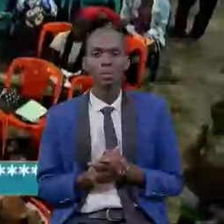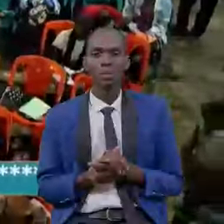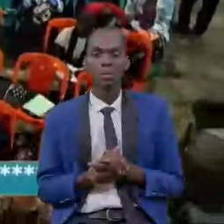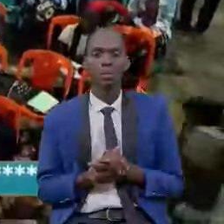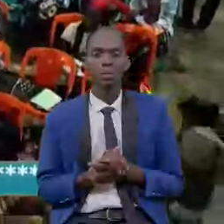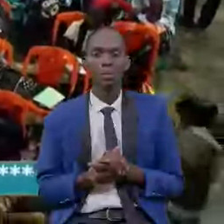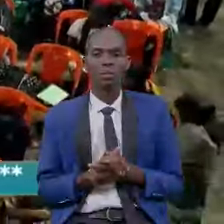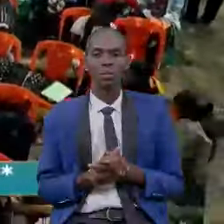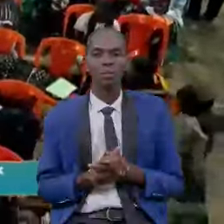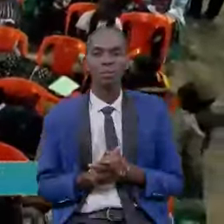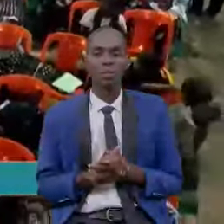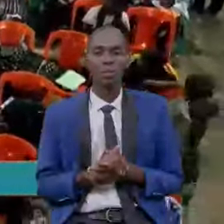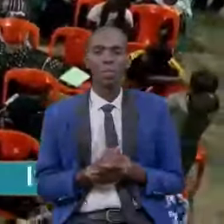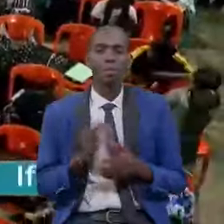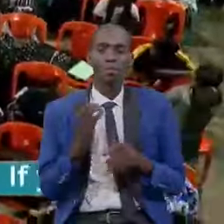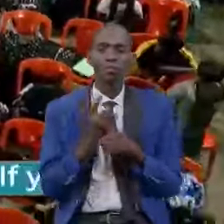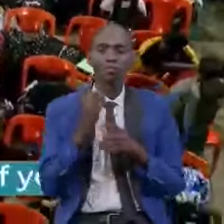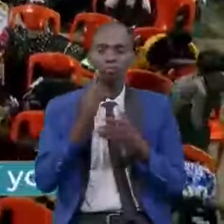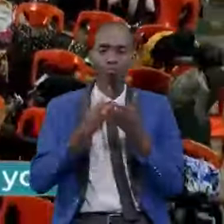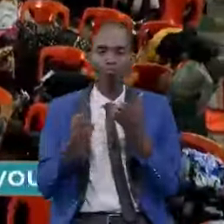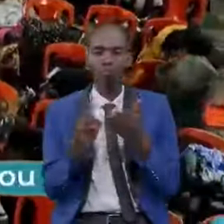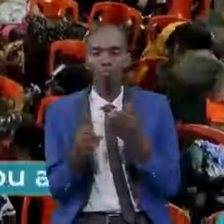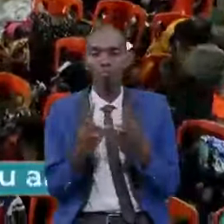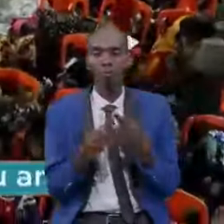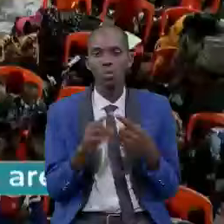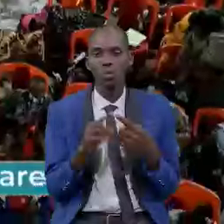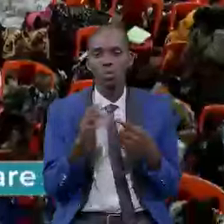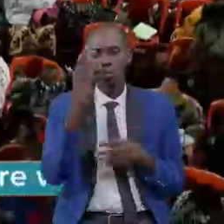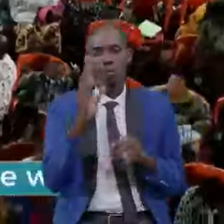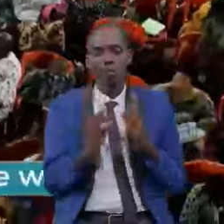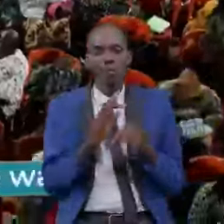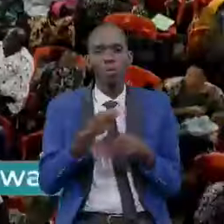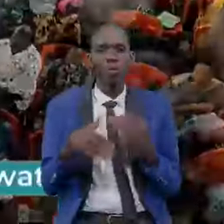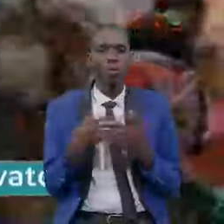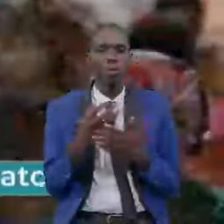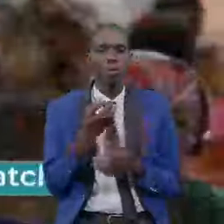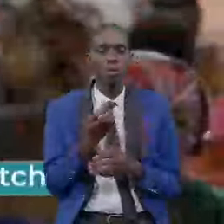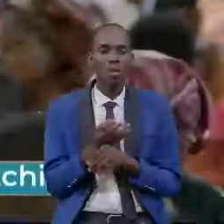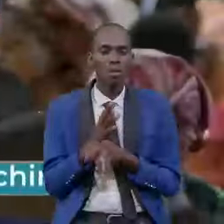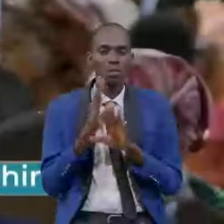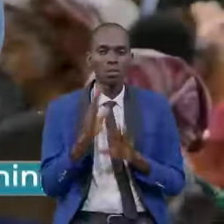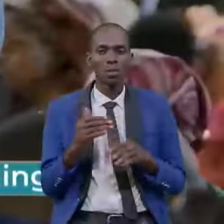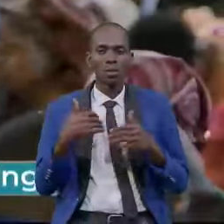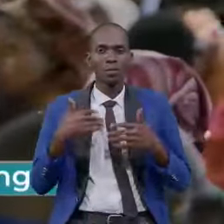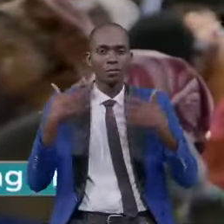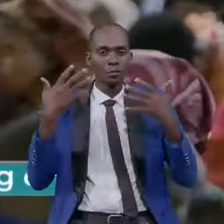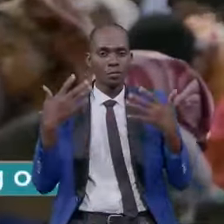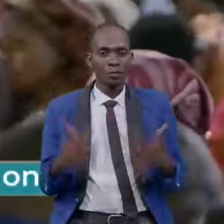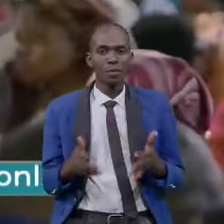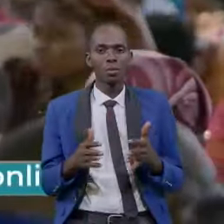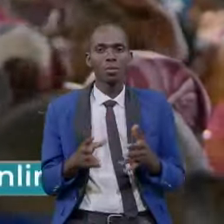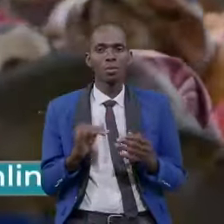To my left in front, I'm waiting for your signal. And then to my right, I'm waiting for your signal. If you are true, please